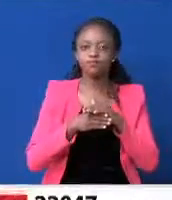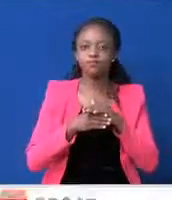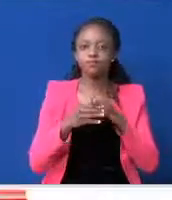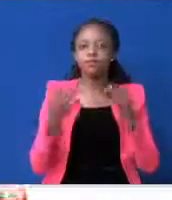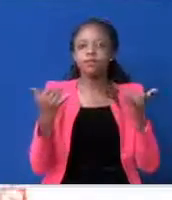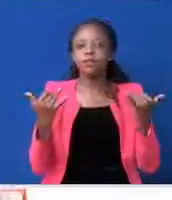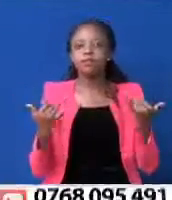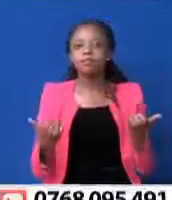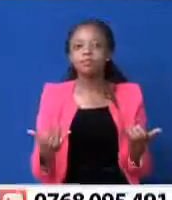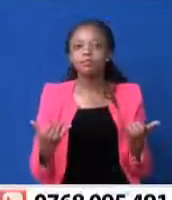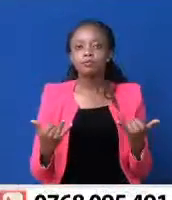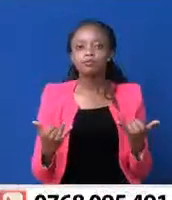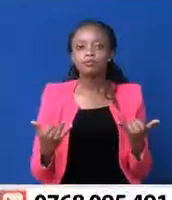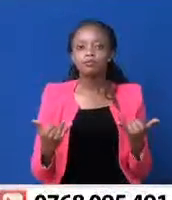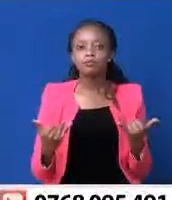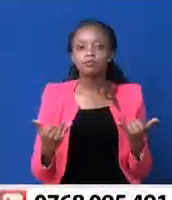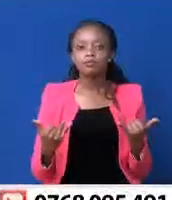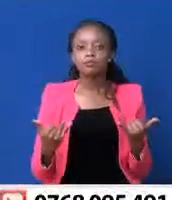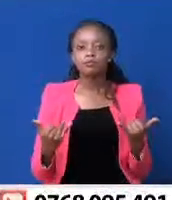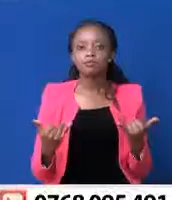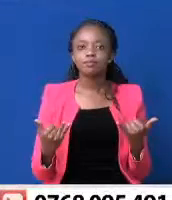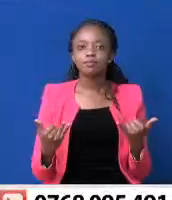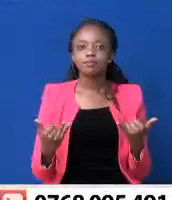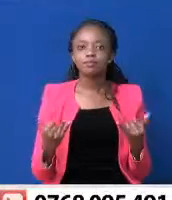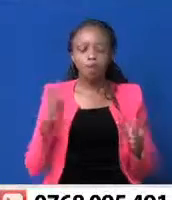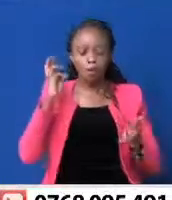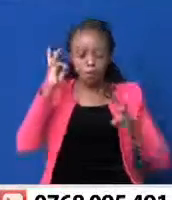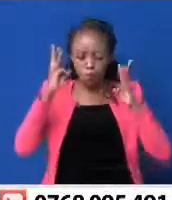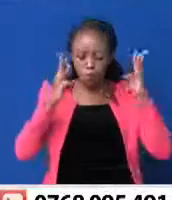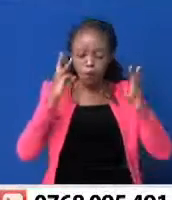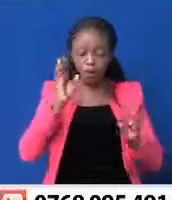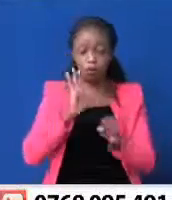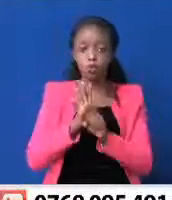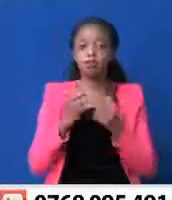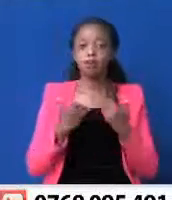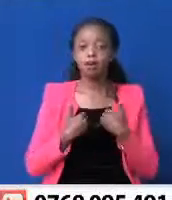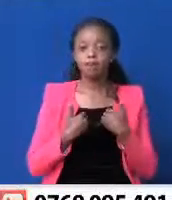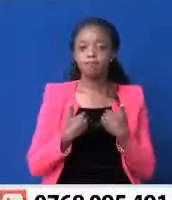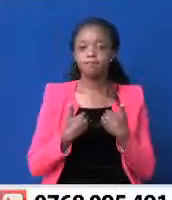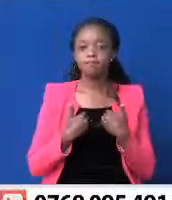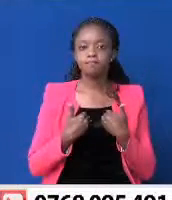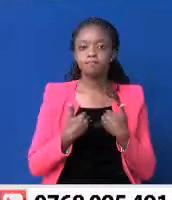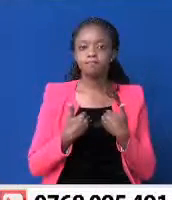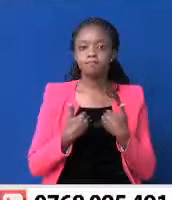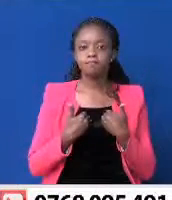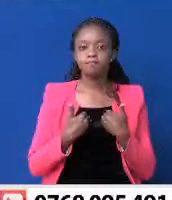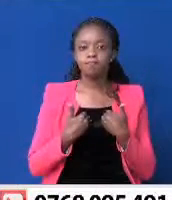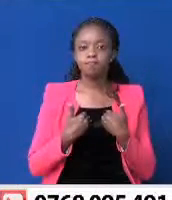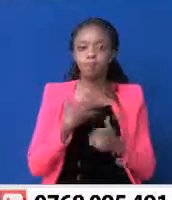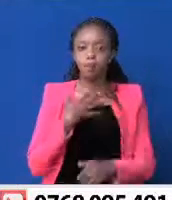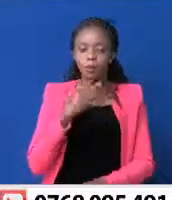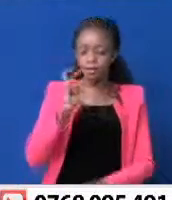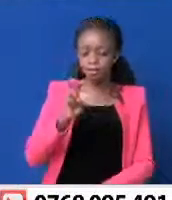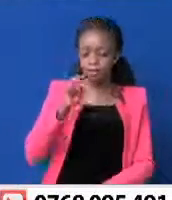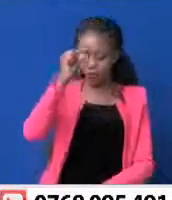Sasa tunakimbia ukiwa tu kuna kwa tu na wasiwasi. Pole uone tu